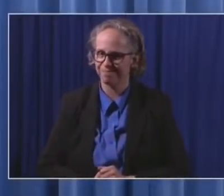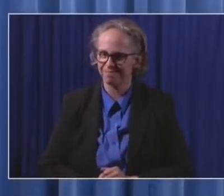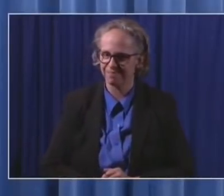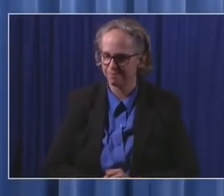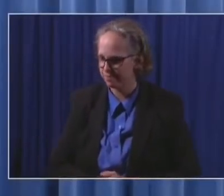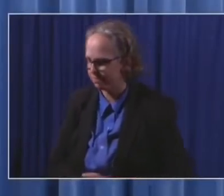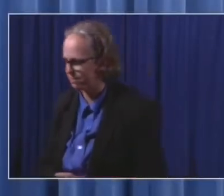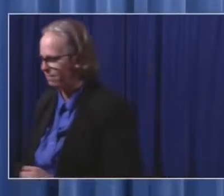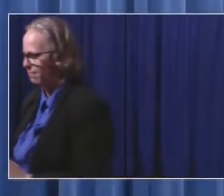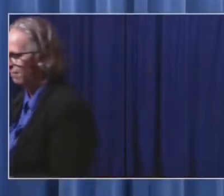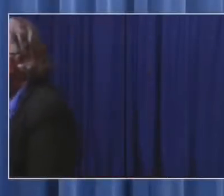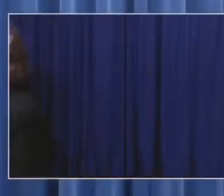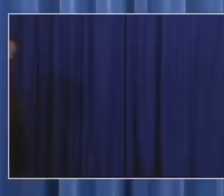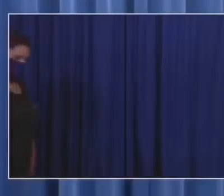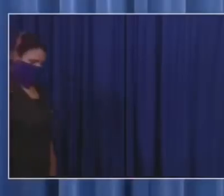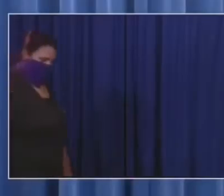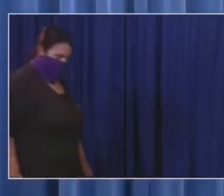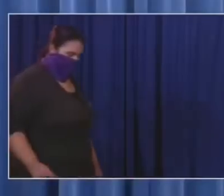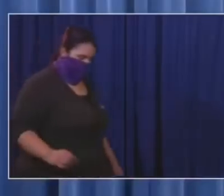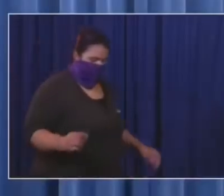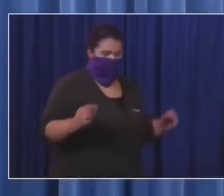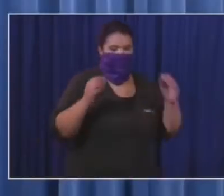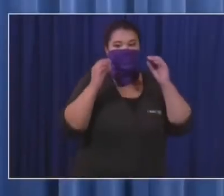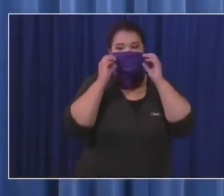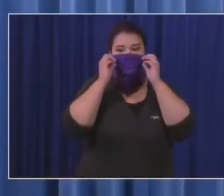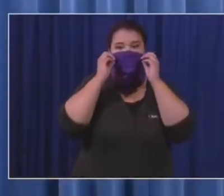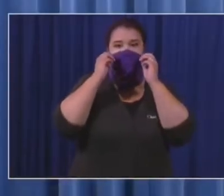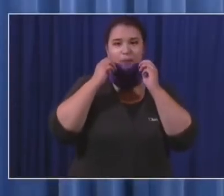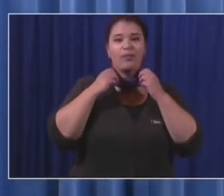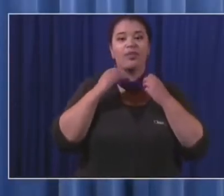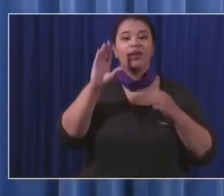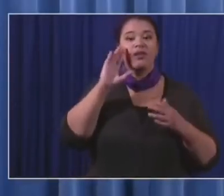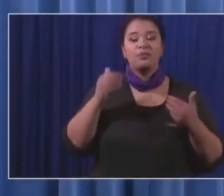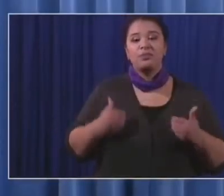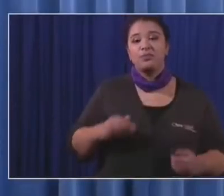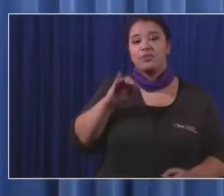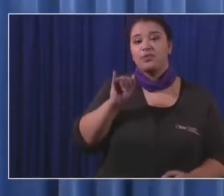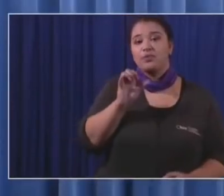exercising caution and good common sense.